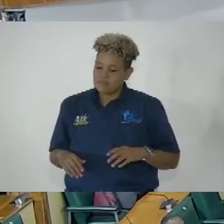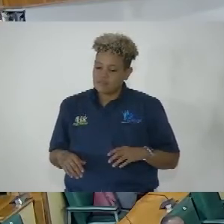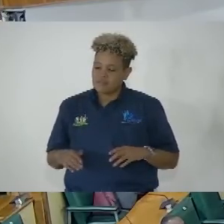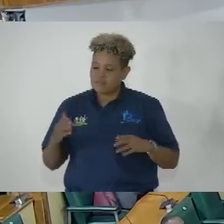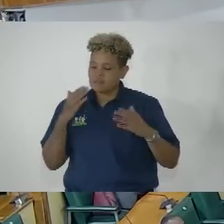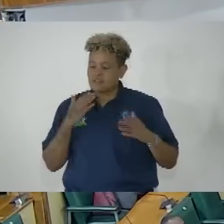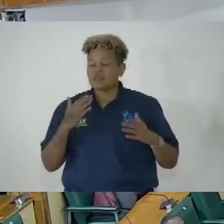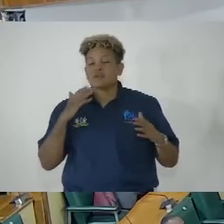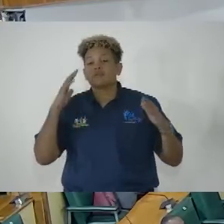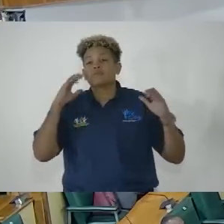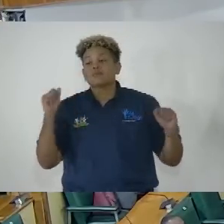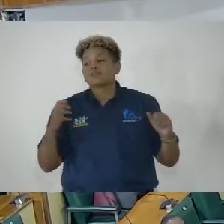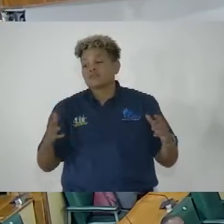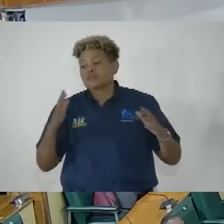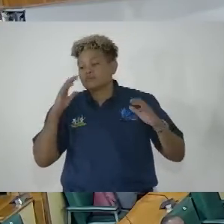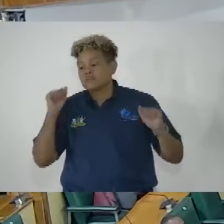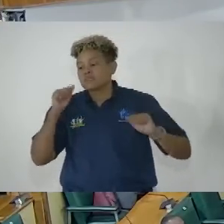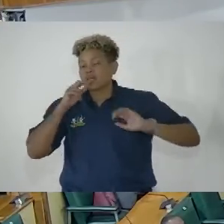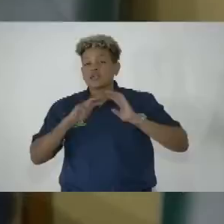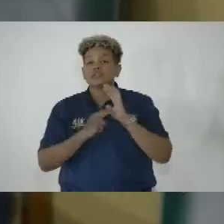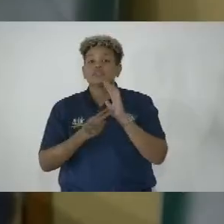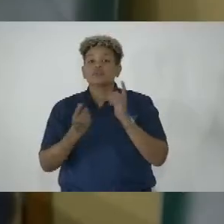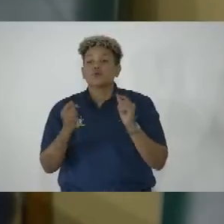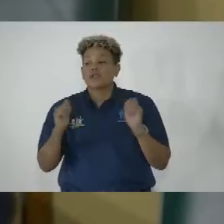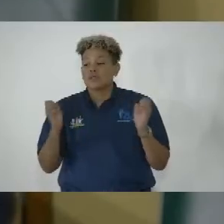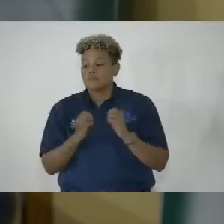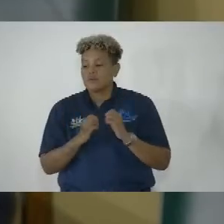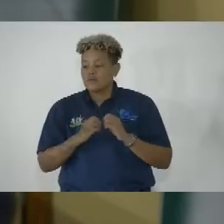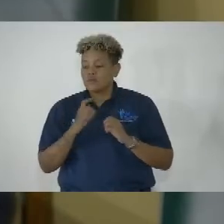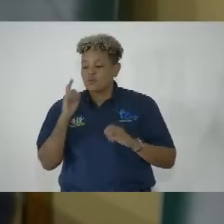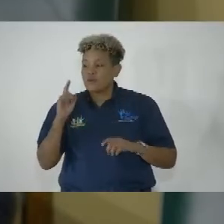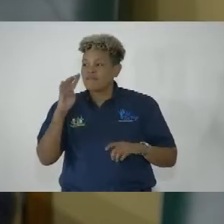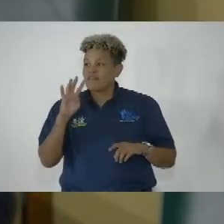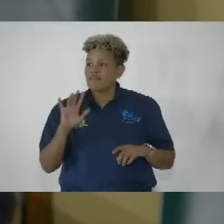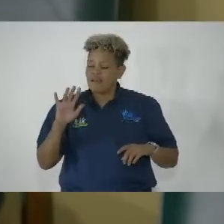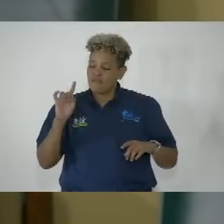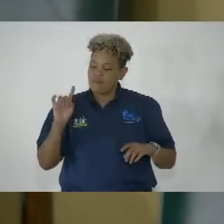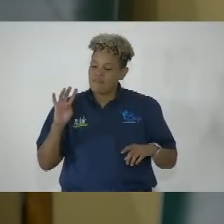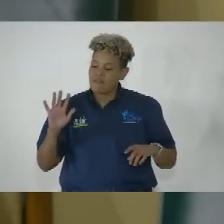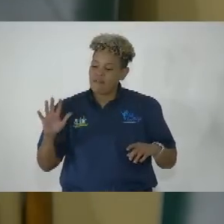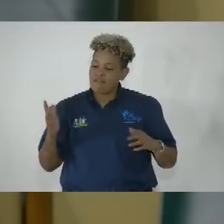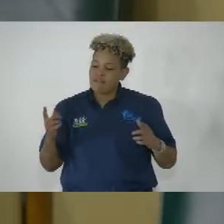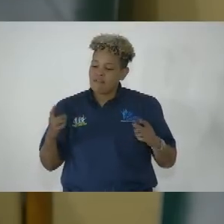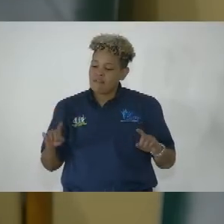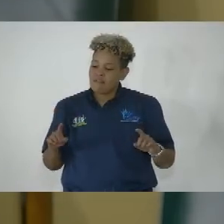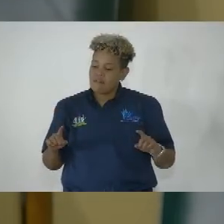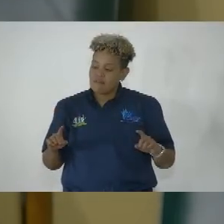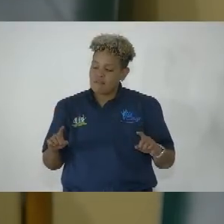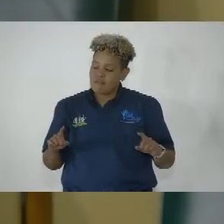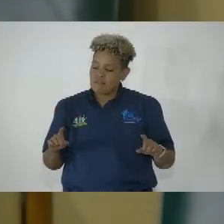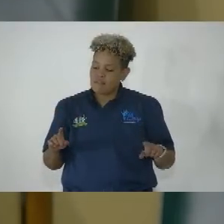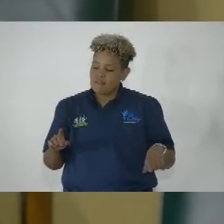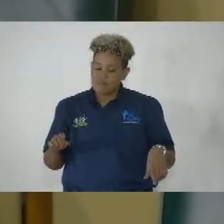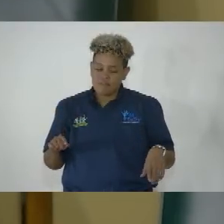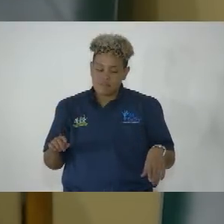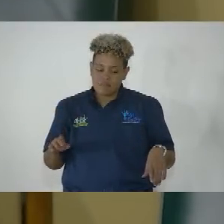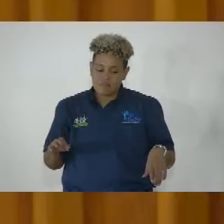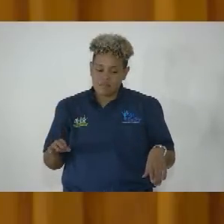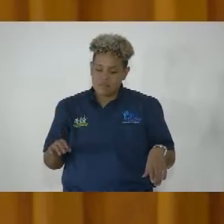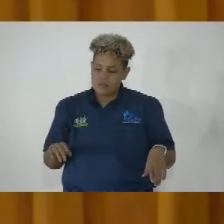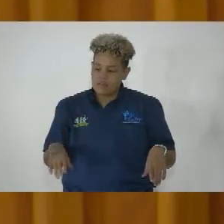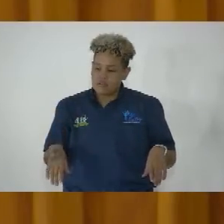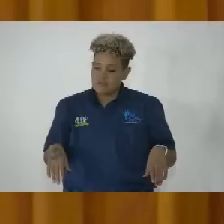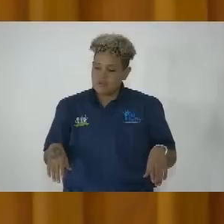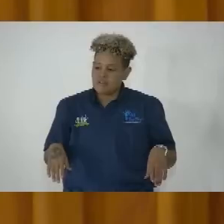Thank you, Mr. President. Mr. President, it is 1:45. To suspend the State of the